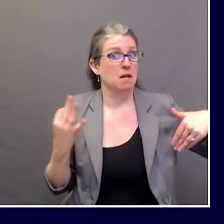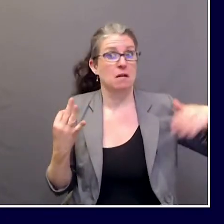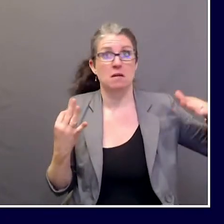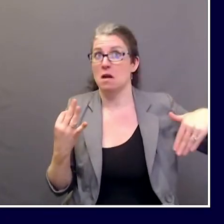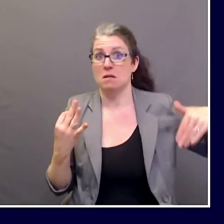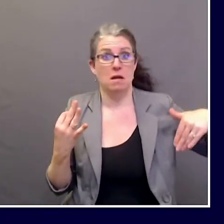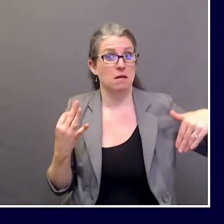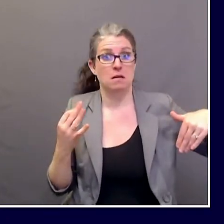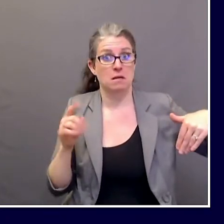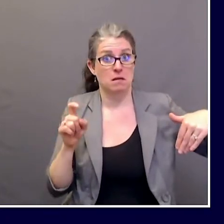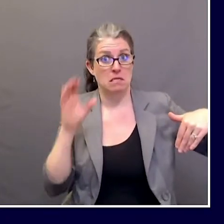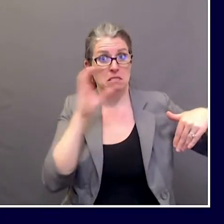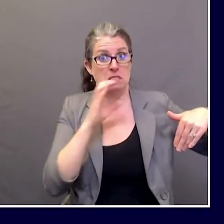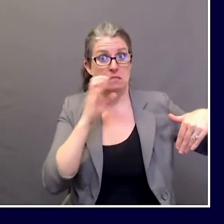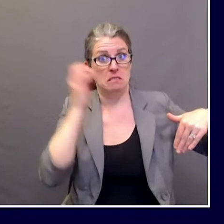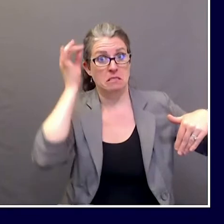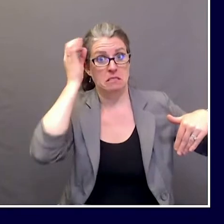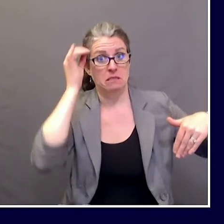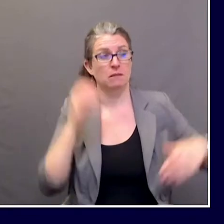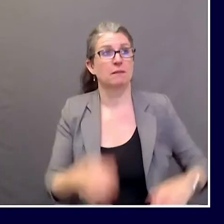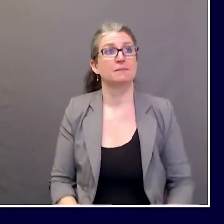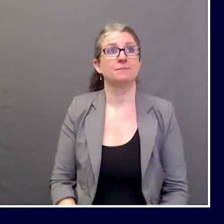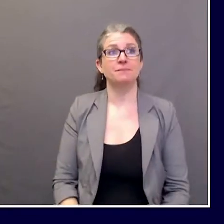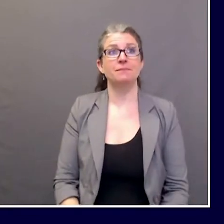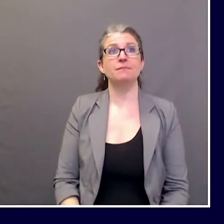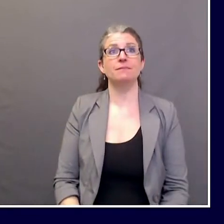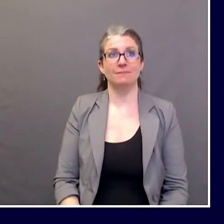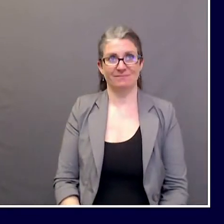week using Moderna vaccine.